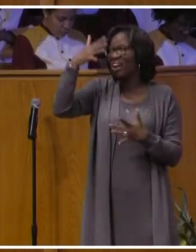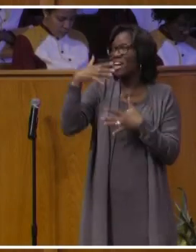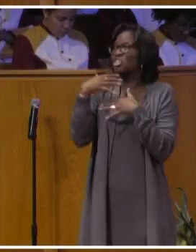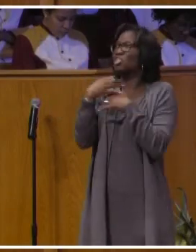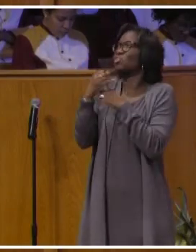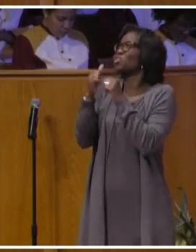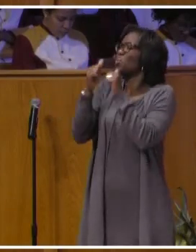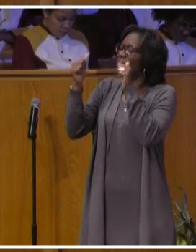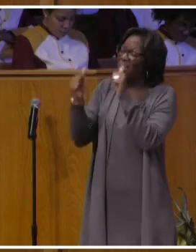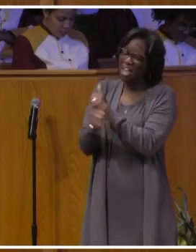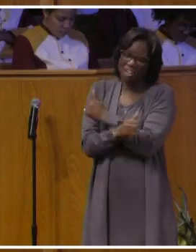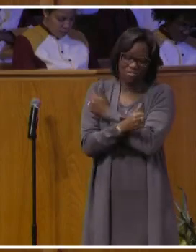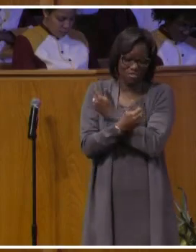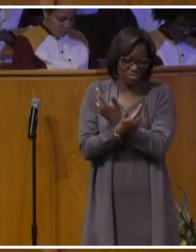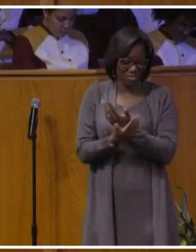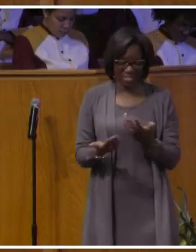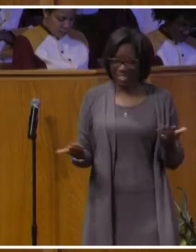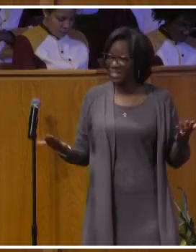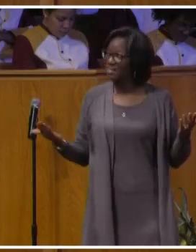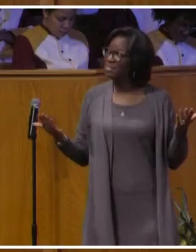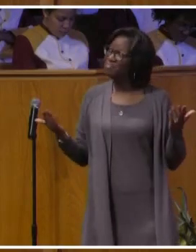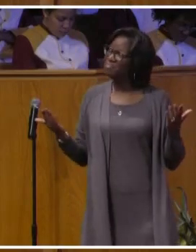with everything.